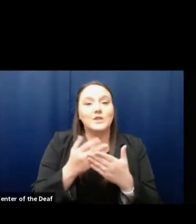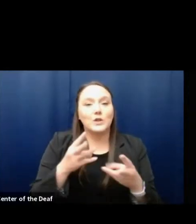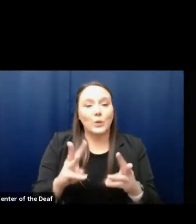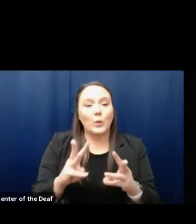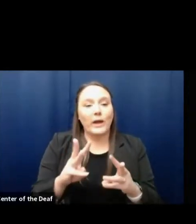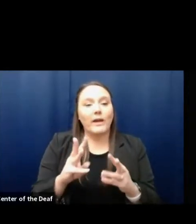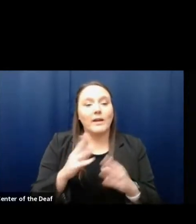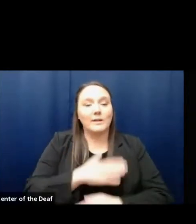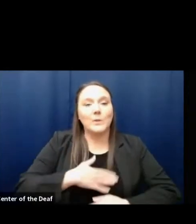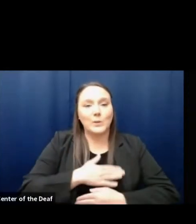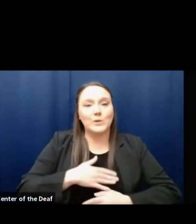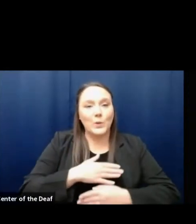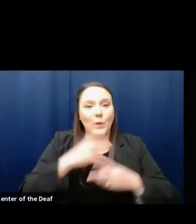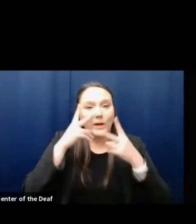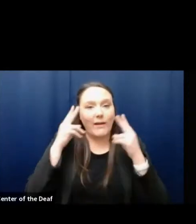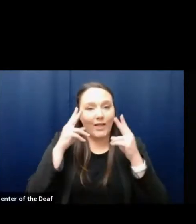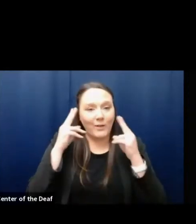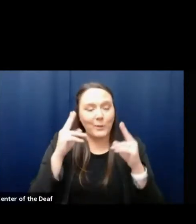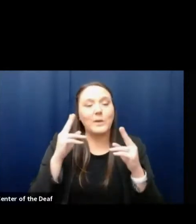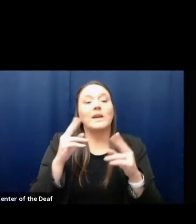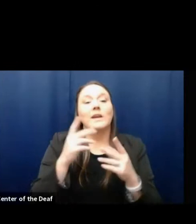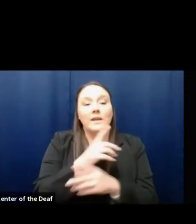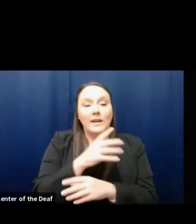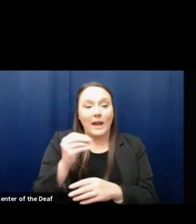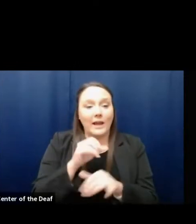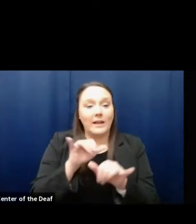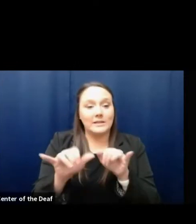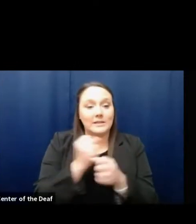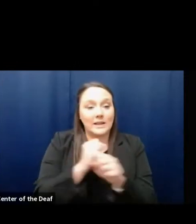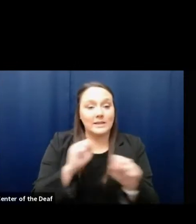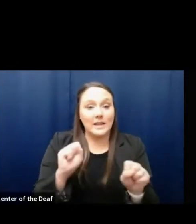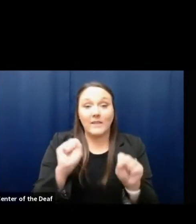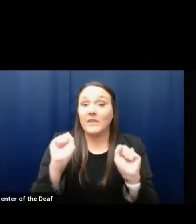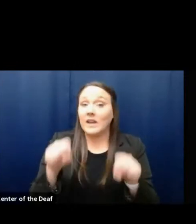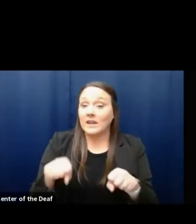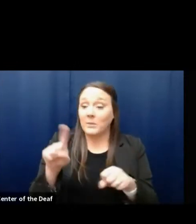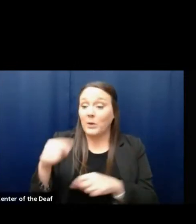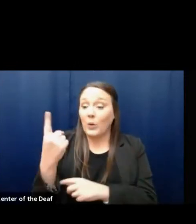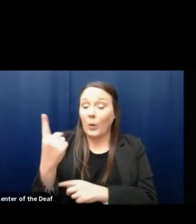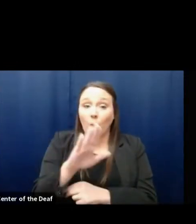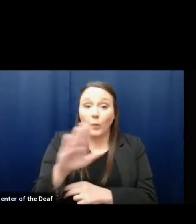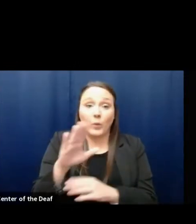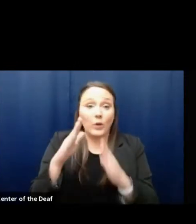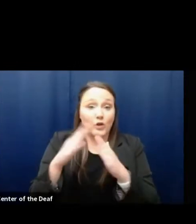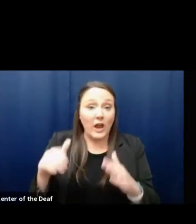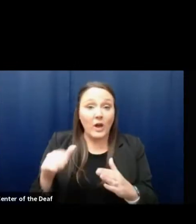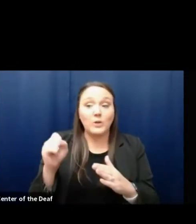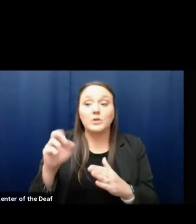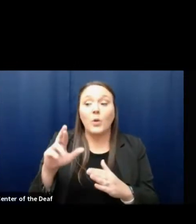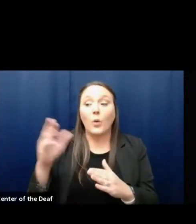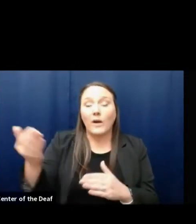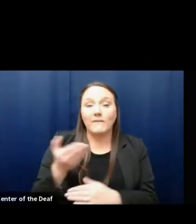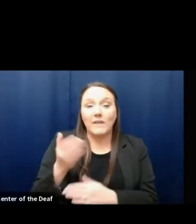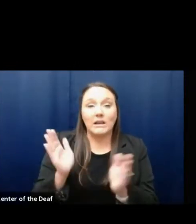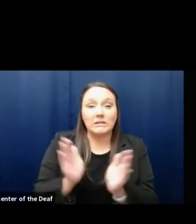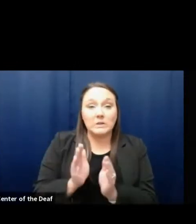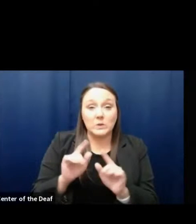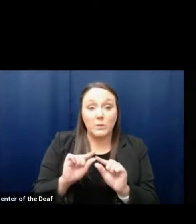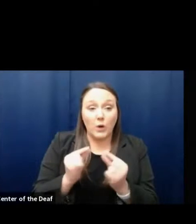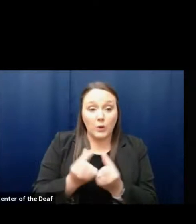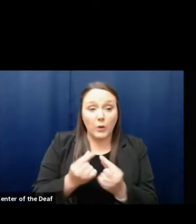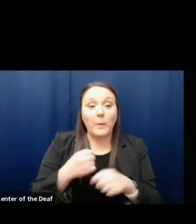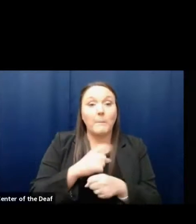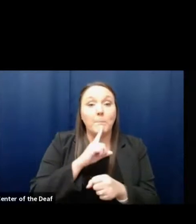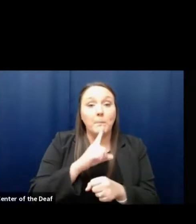safe. You can host a watch party with just your household, or even invite a small group over. Just make sure that you